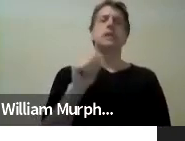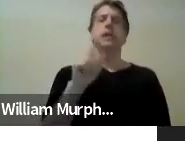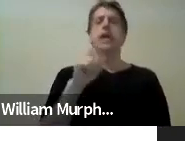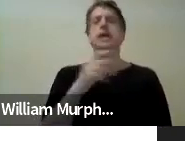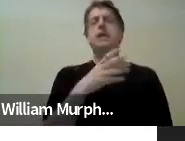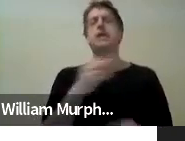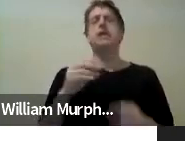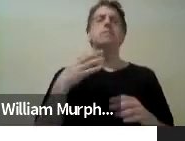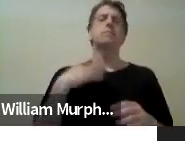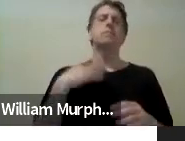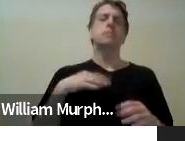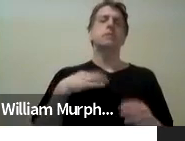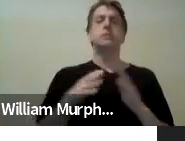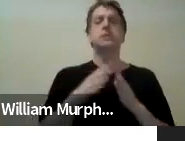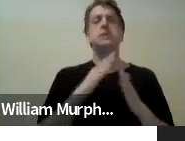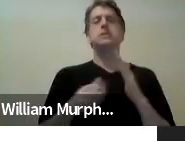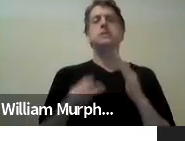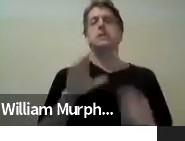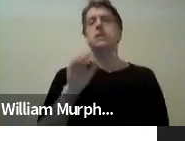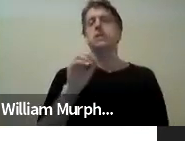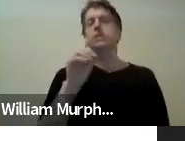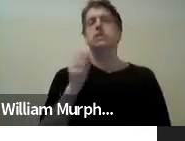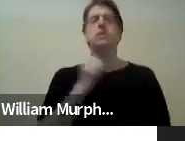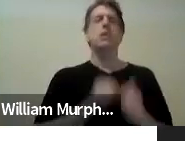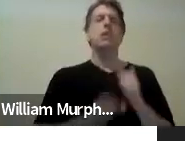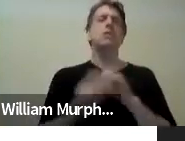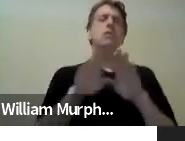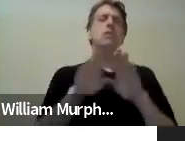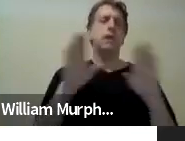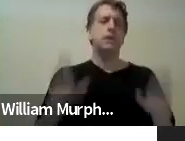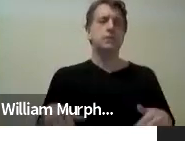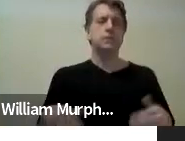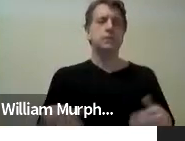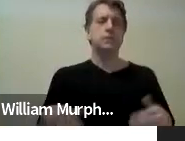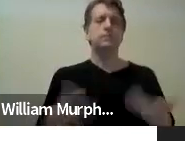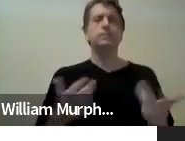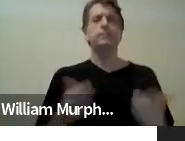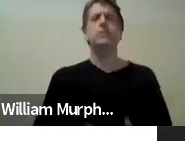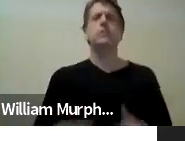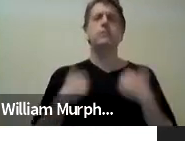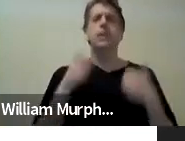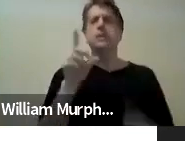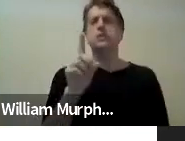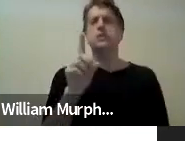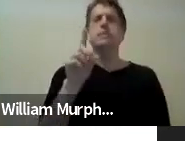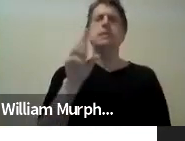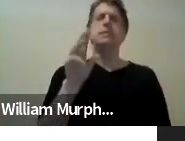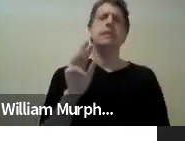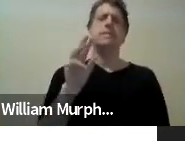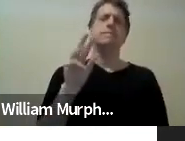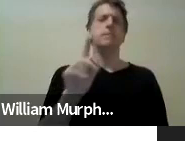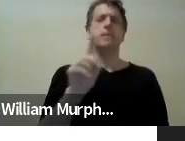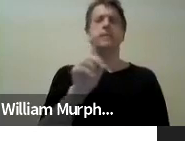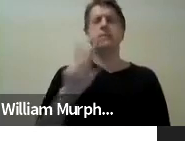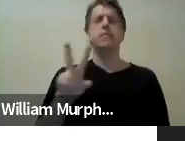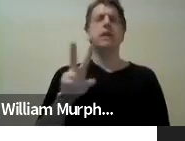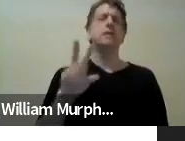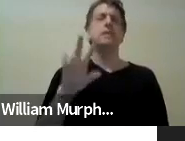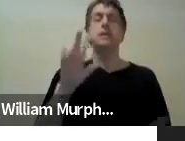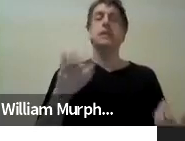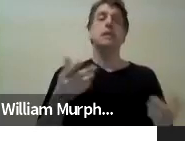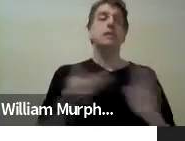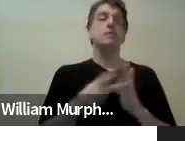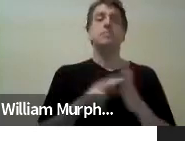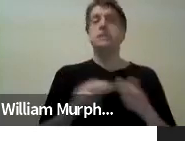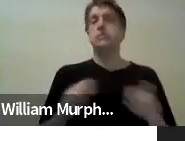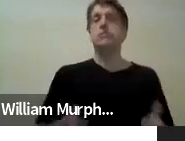Code under housing. And so a survivor of domestic violence is someone who has experienced violence in their home from another member of their household